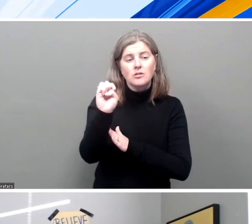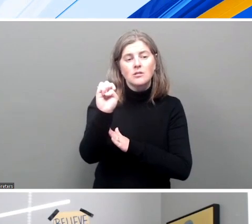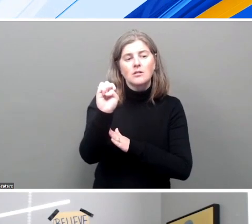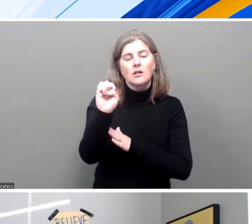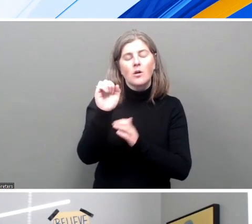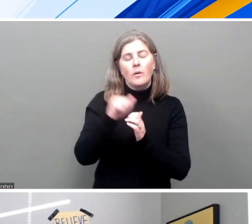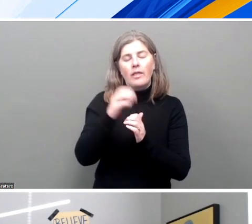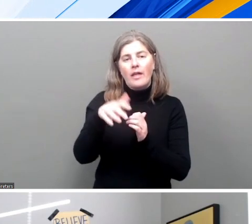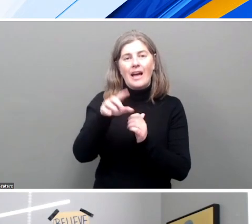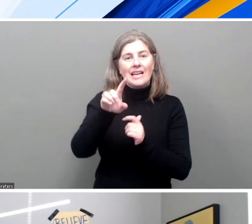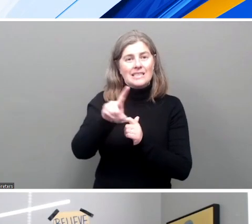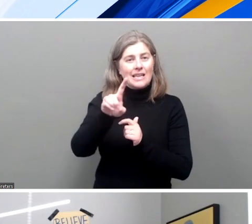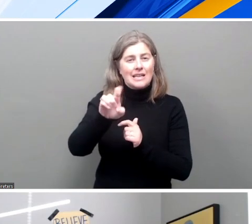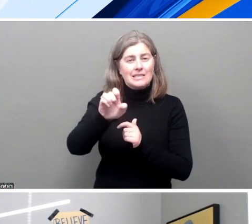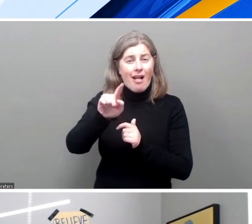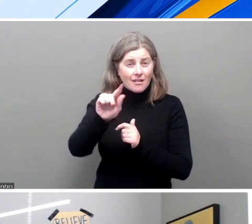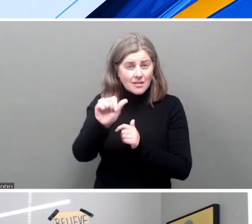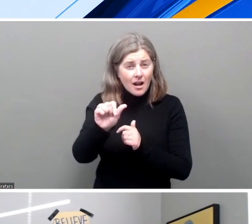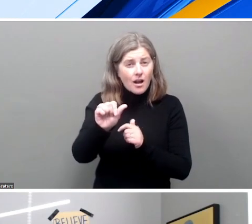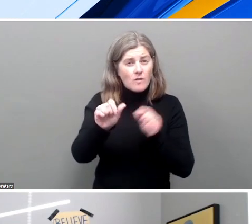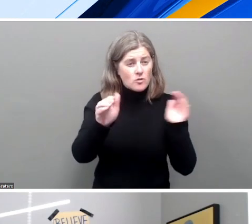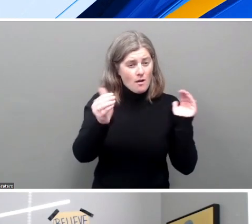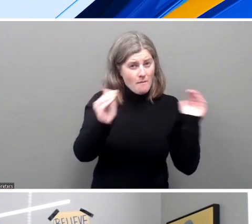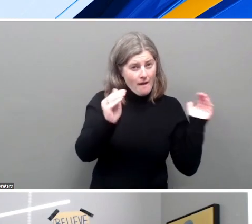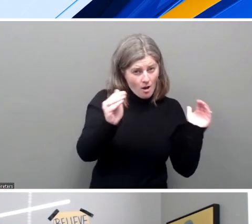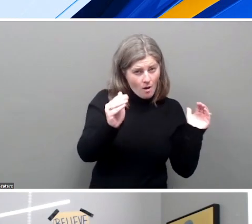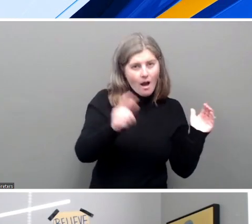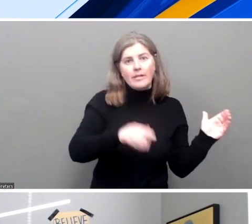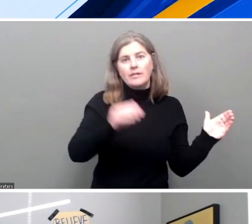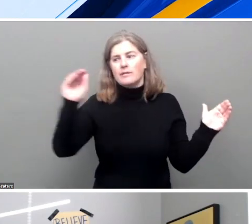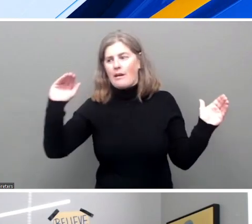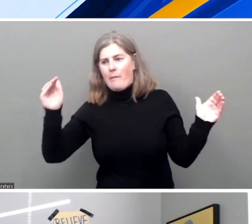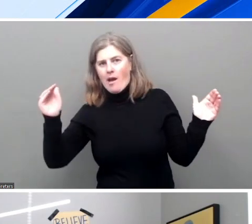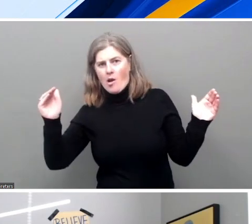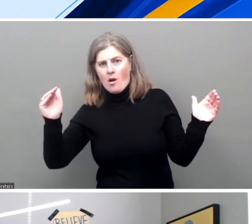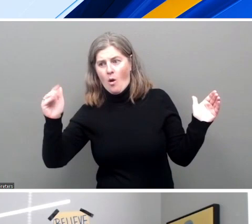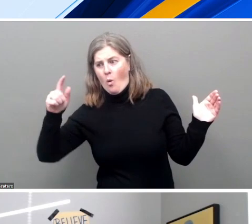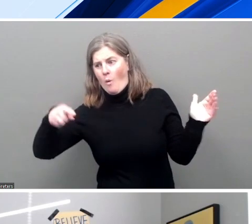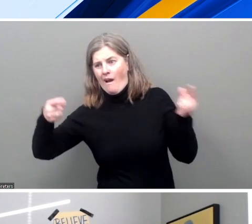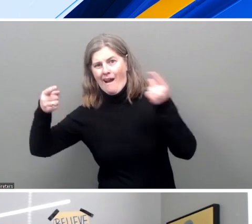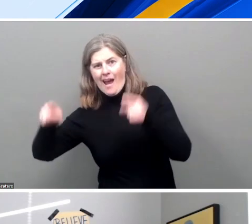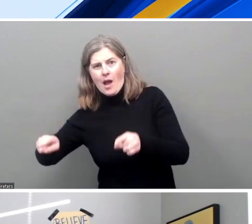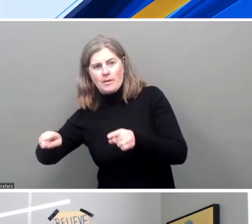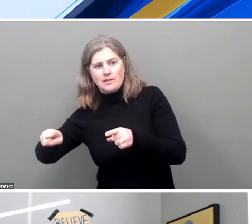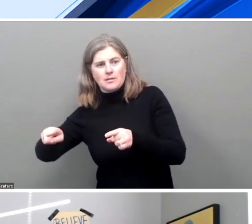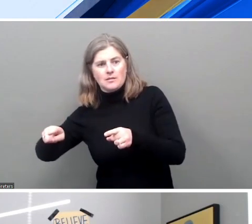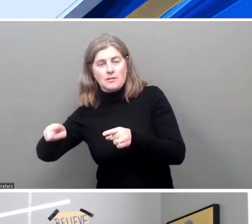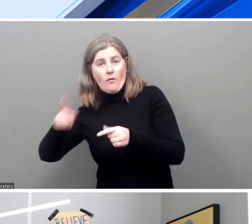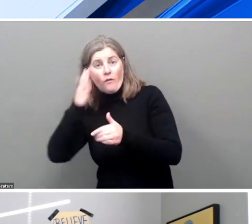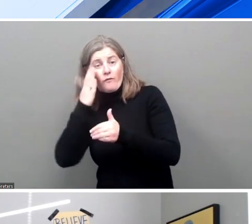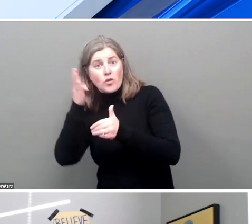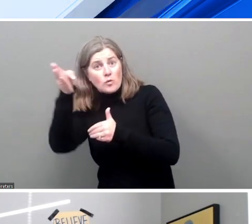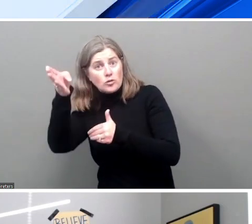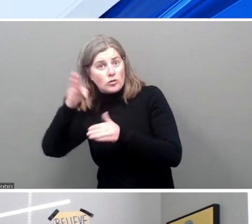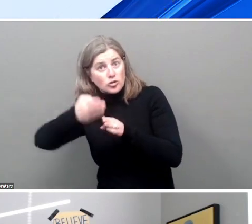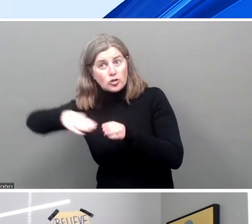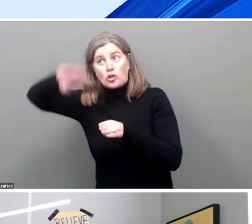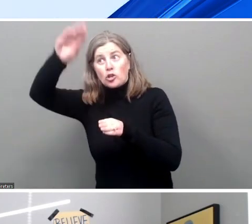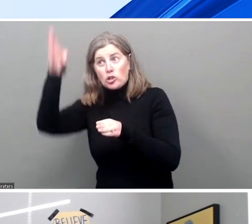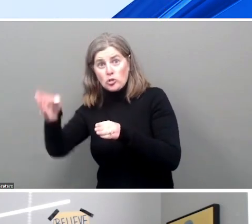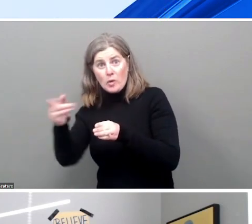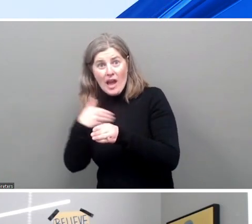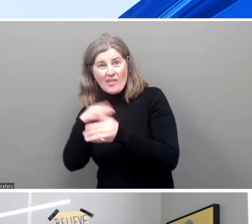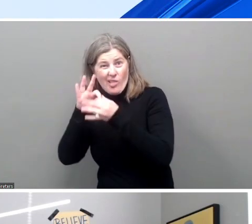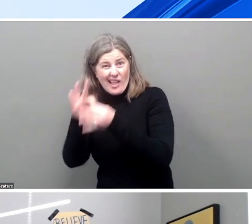with Delta. So, and then any impending or future surges we may have